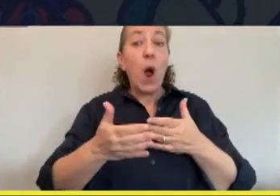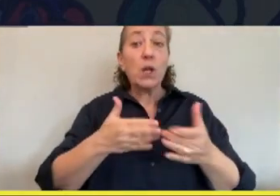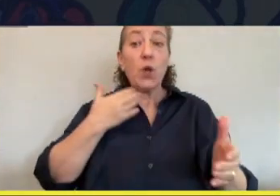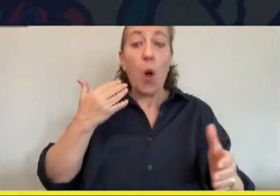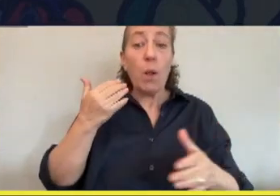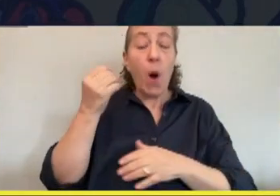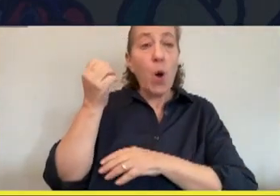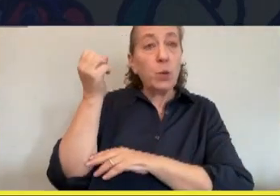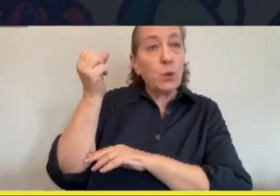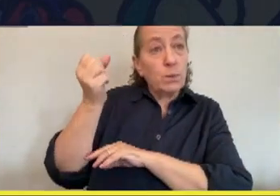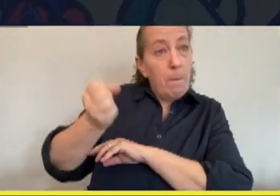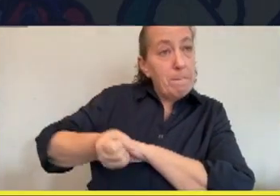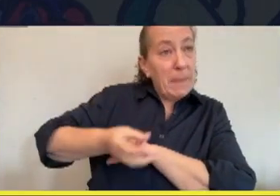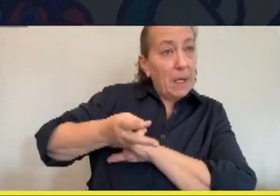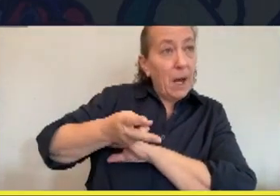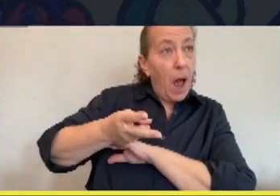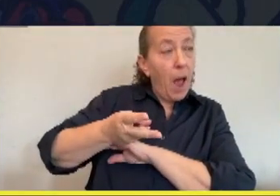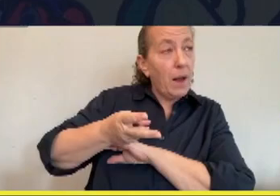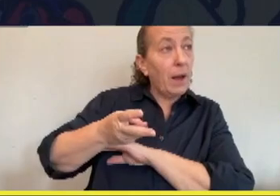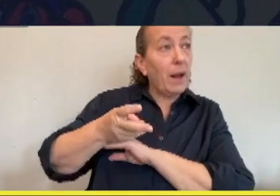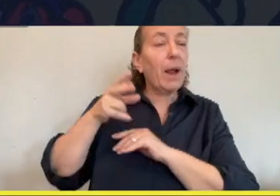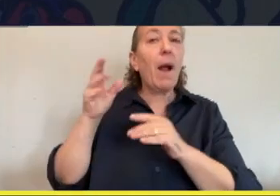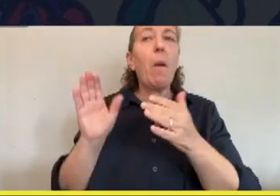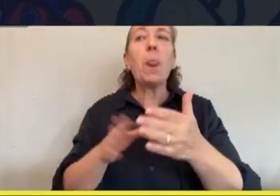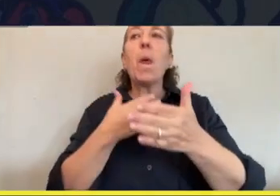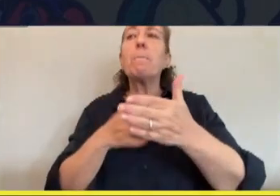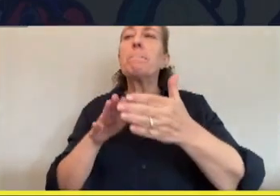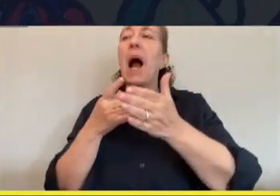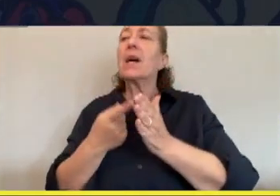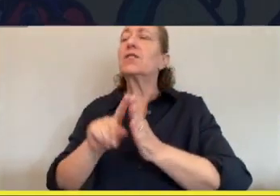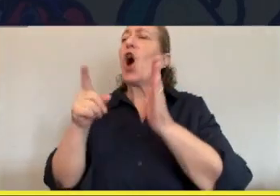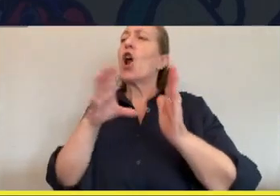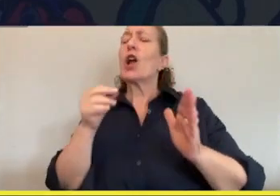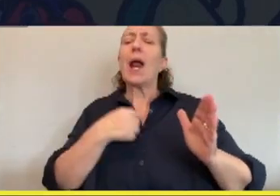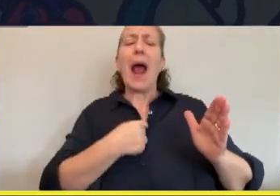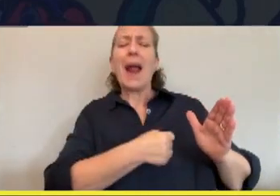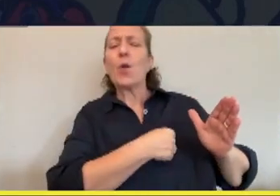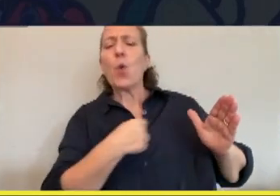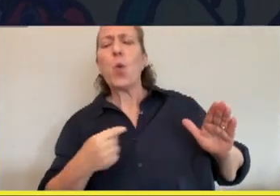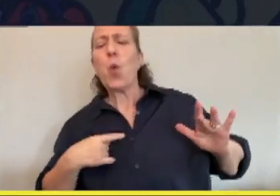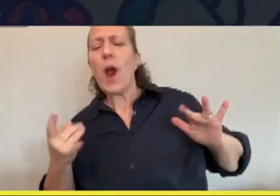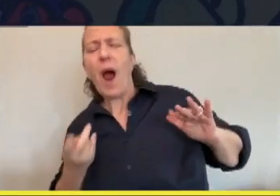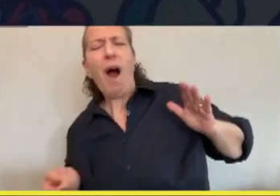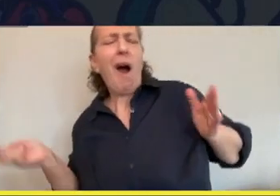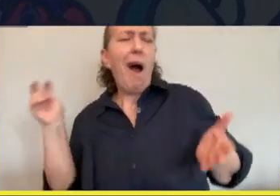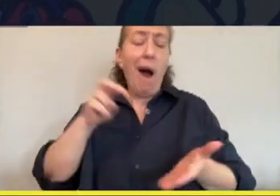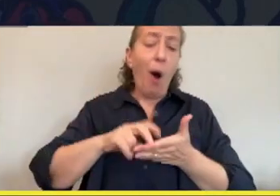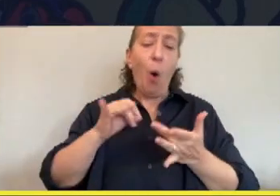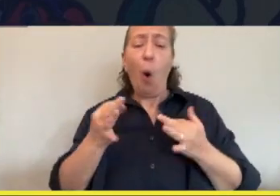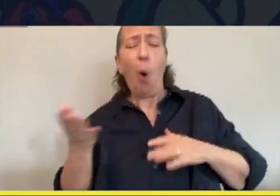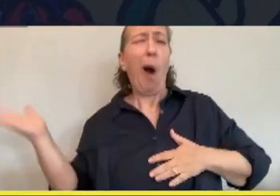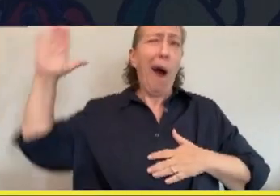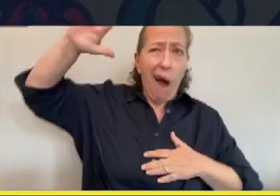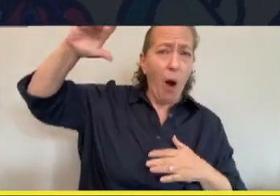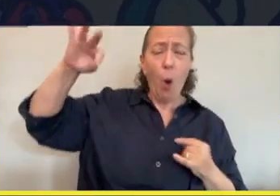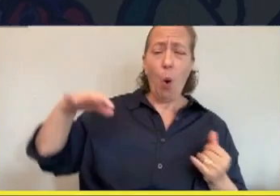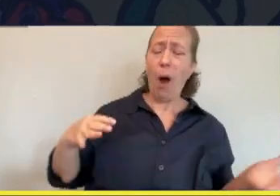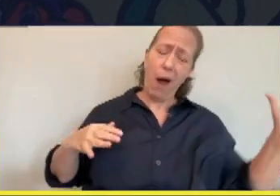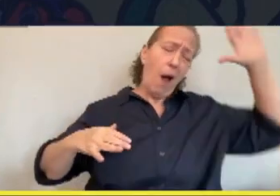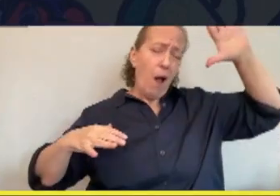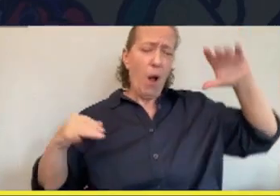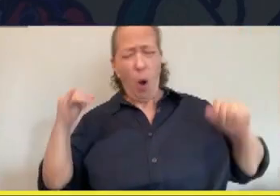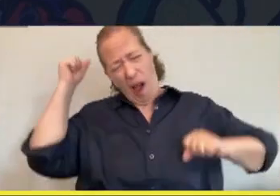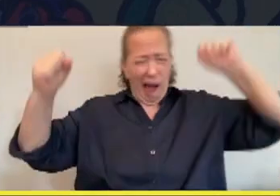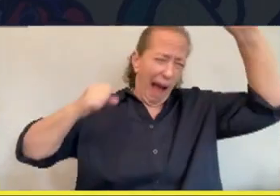band struck up another classic. We rose whatever appendages we could, flung out our own defiant rhythm, and screamed into